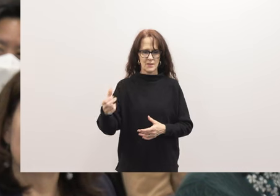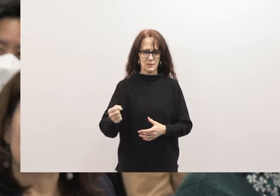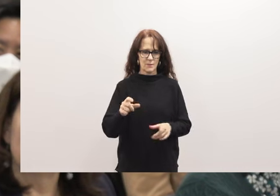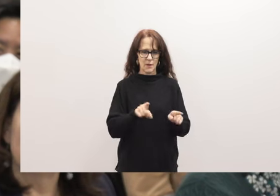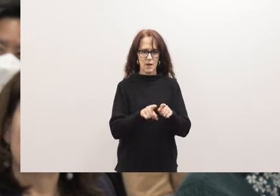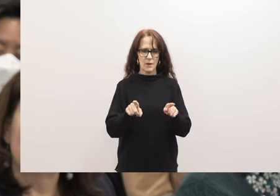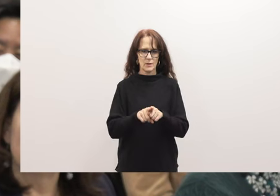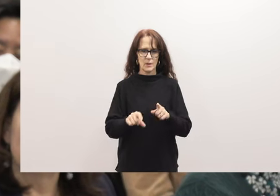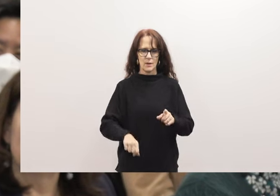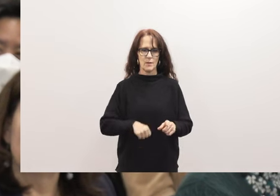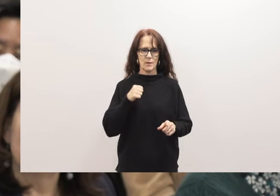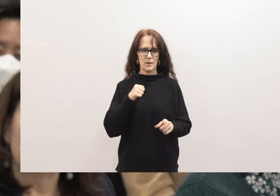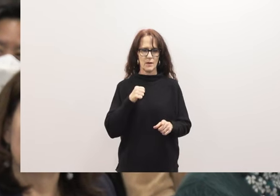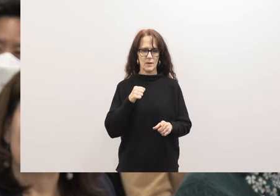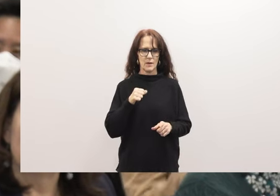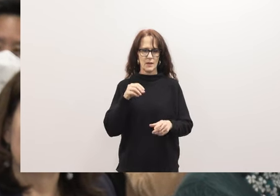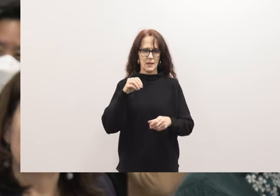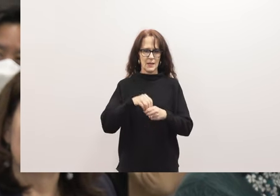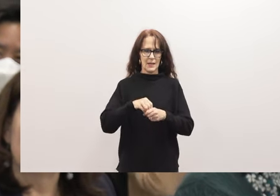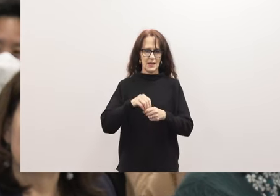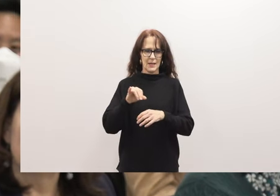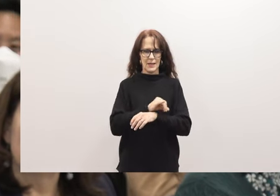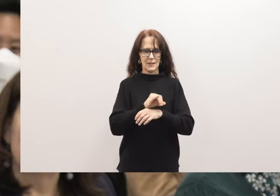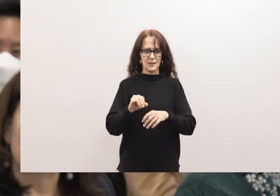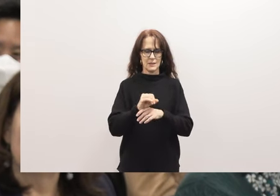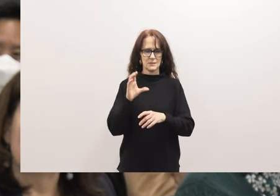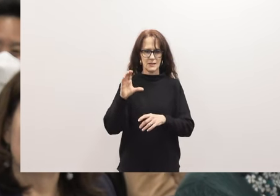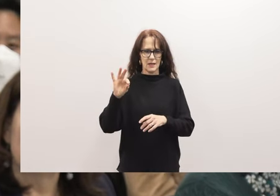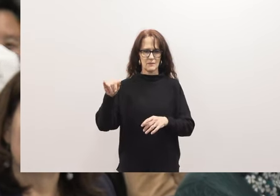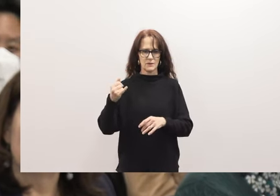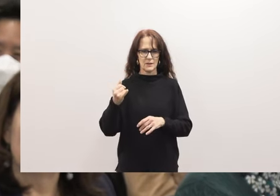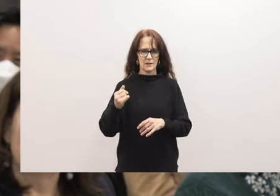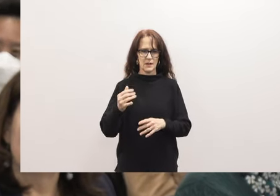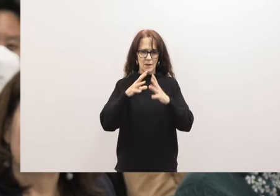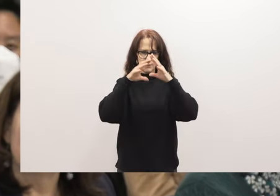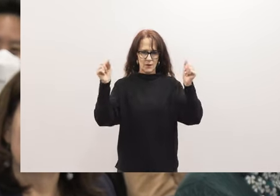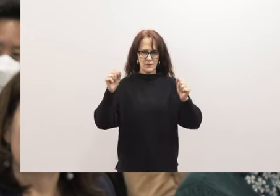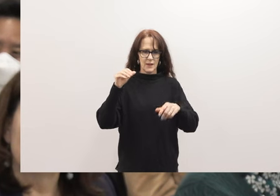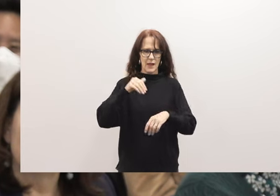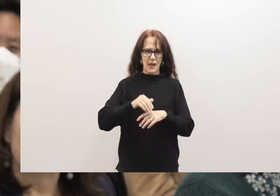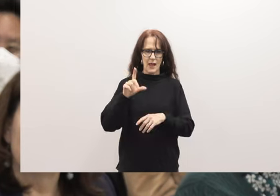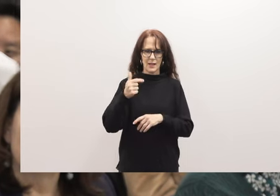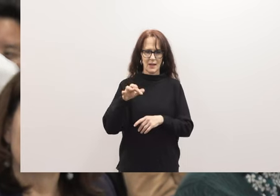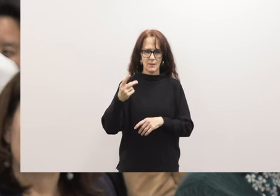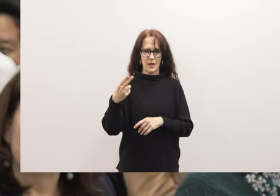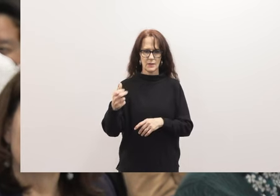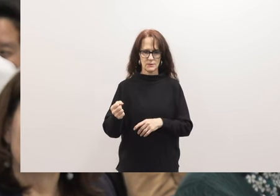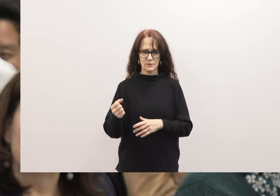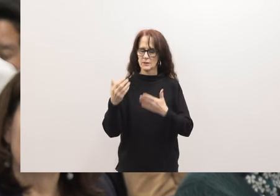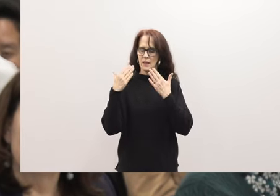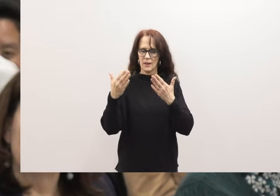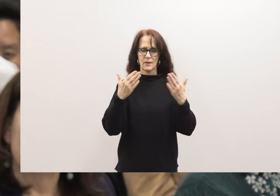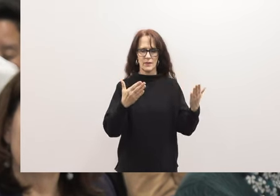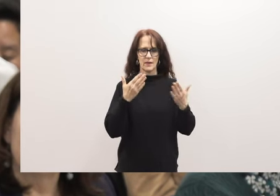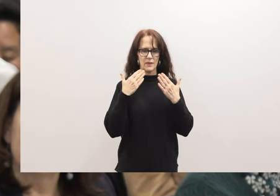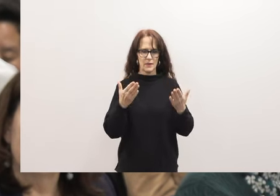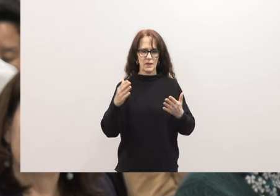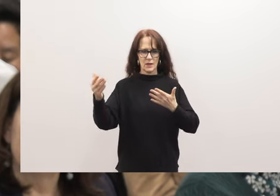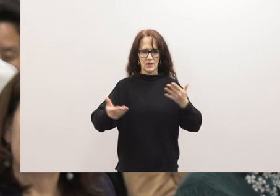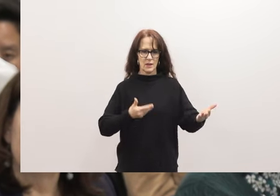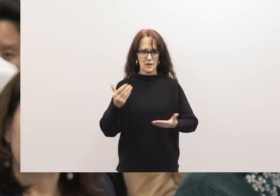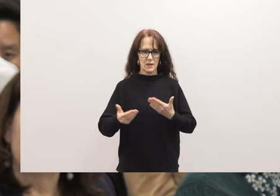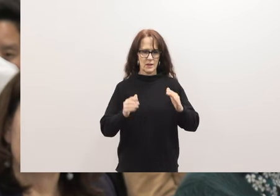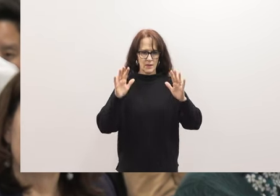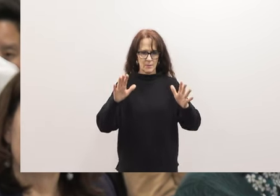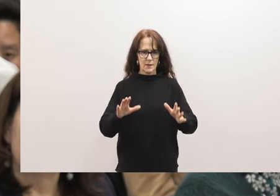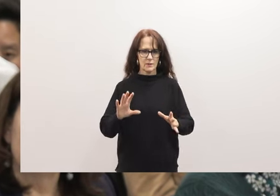also proudly an intern at CFJ, and I am also chapter president at Lakewood High School. First, I want to start off by saying thank you. Thank you for inviting such an